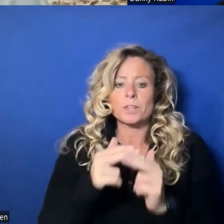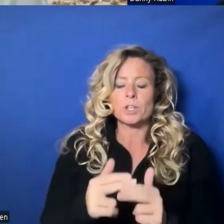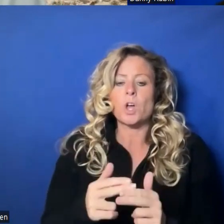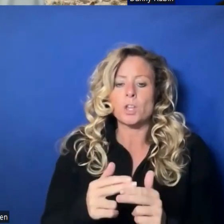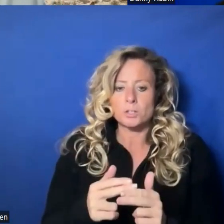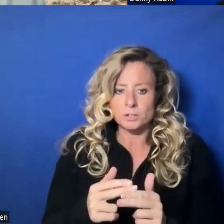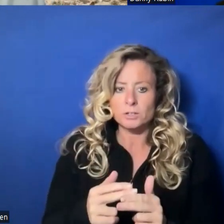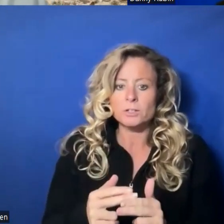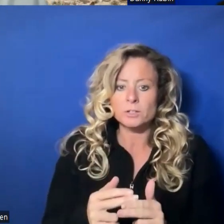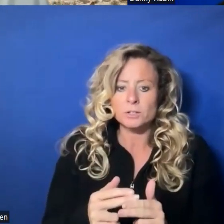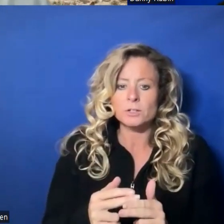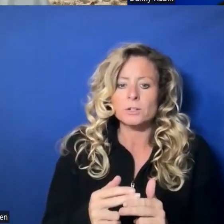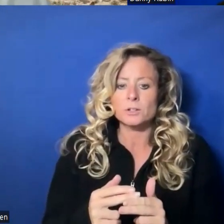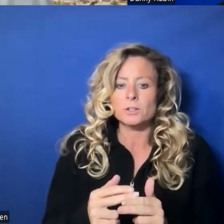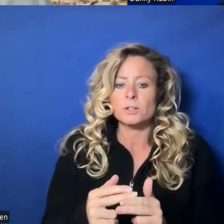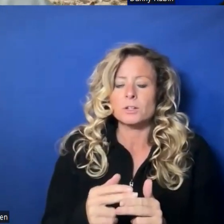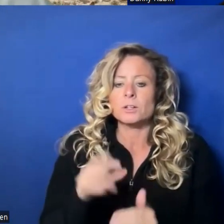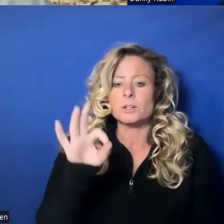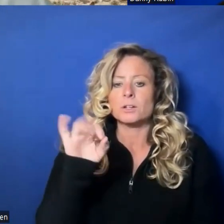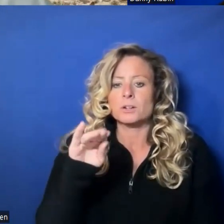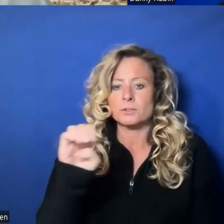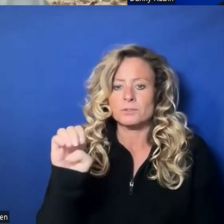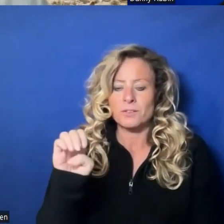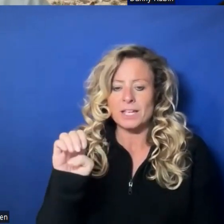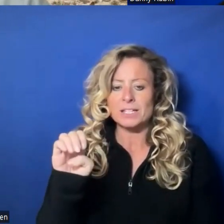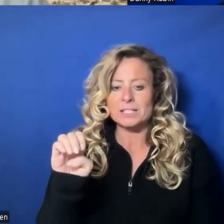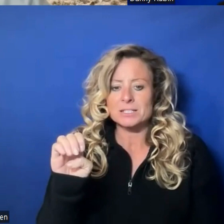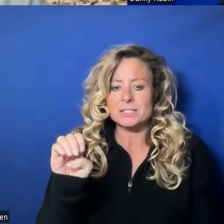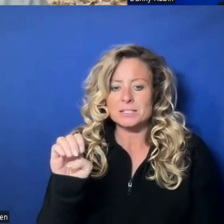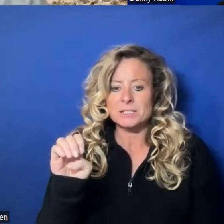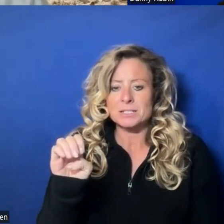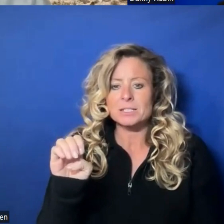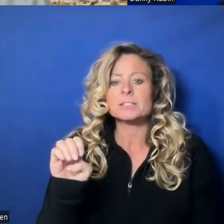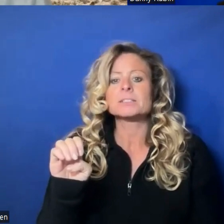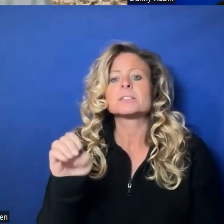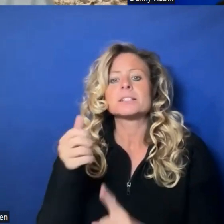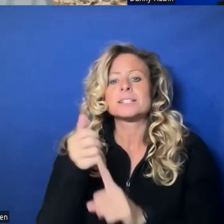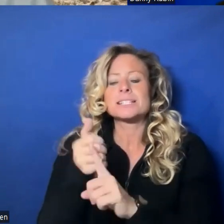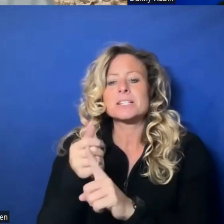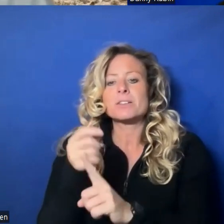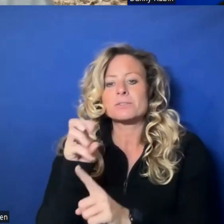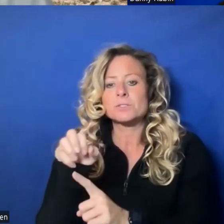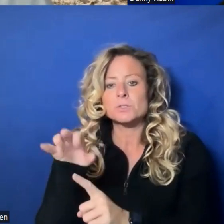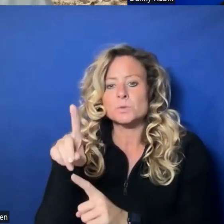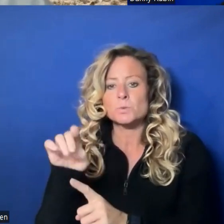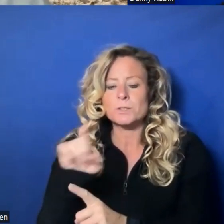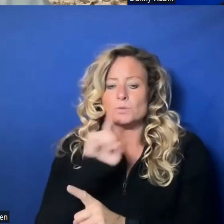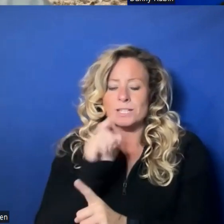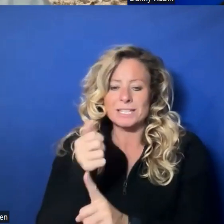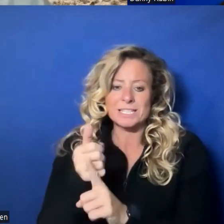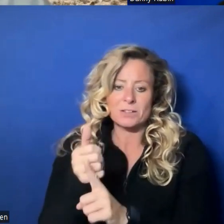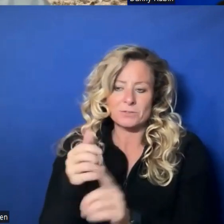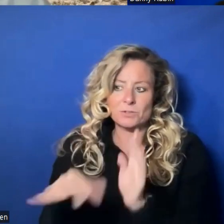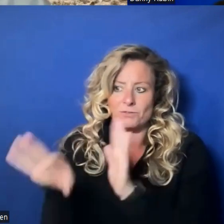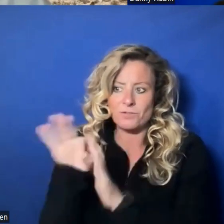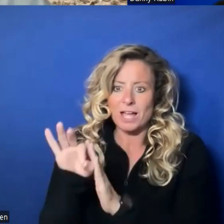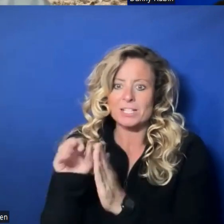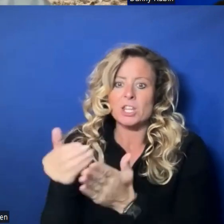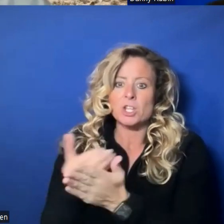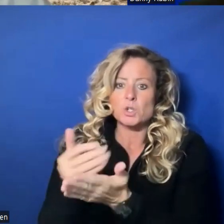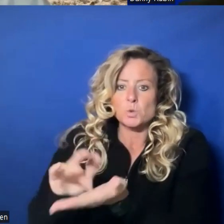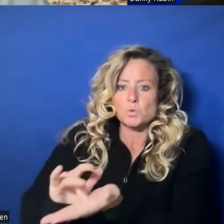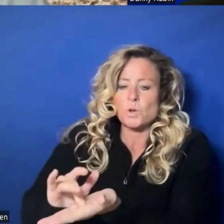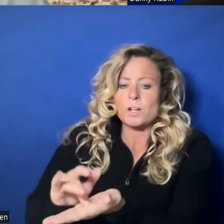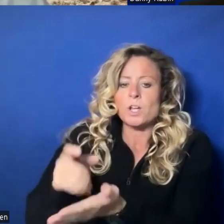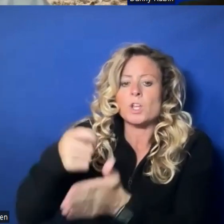3, to approve the use of new drug, just to find the candidates, the cost